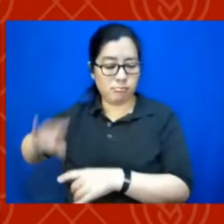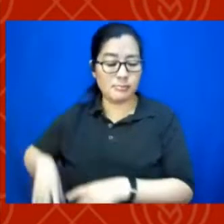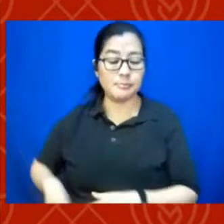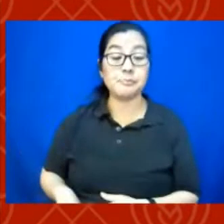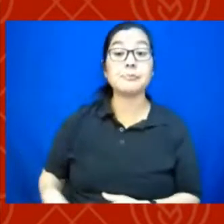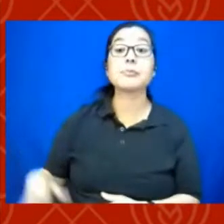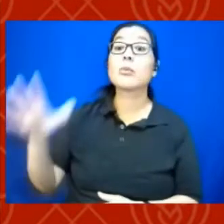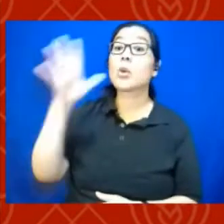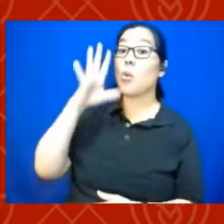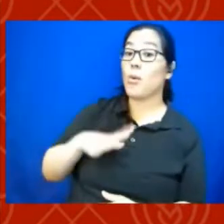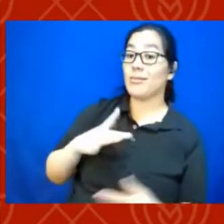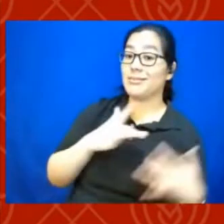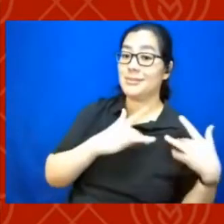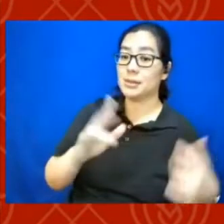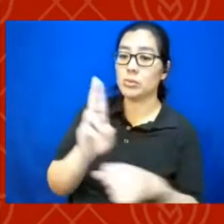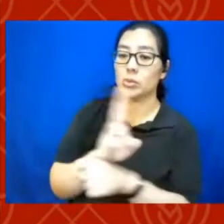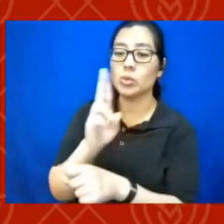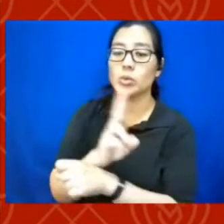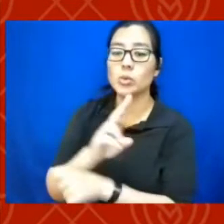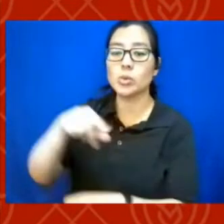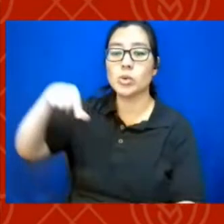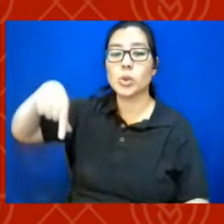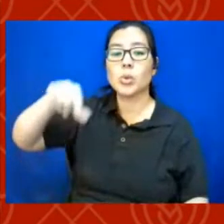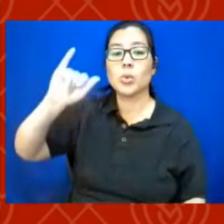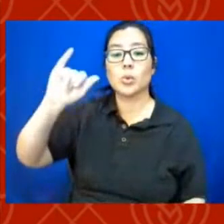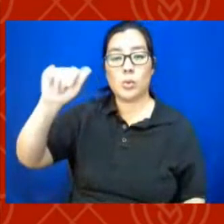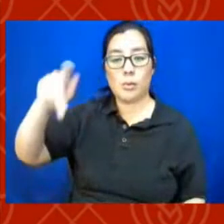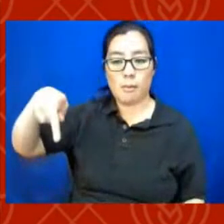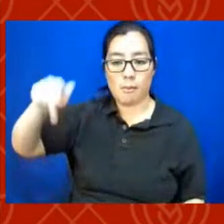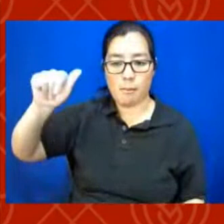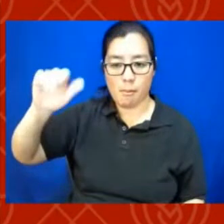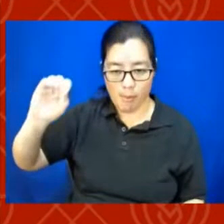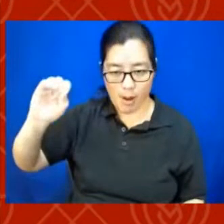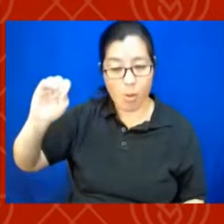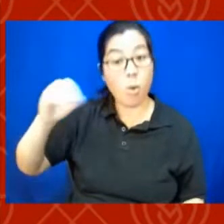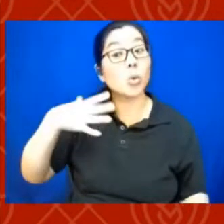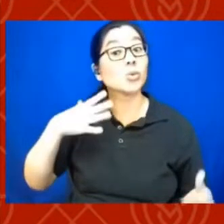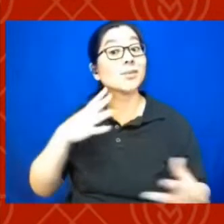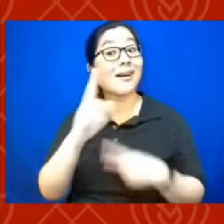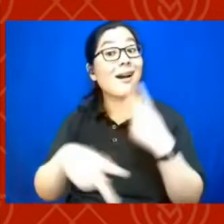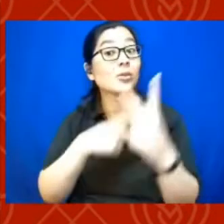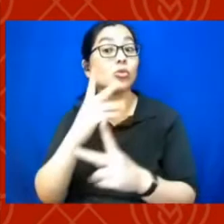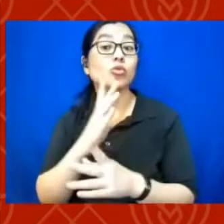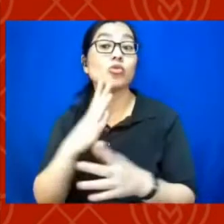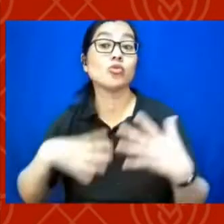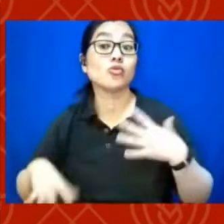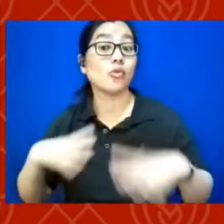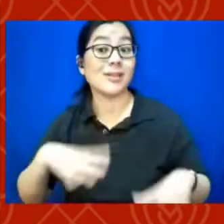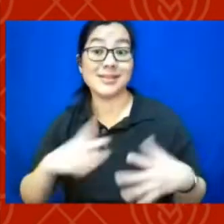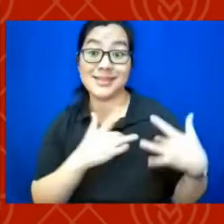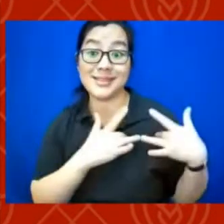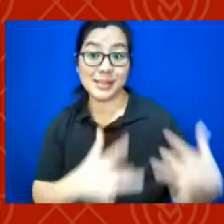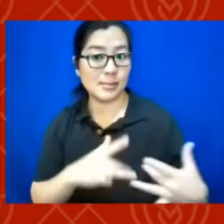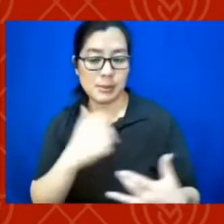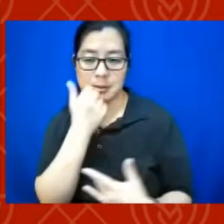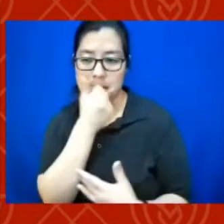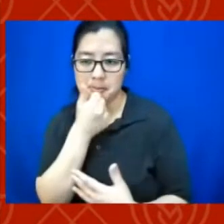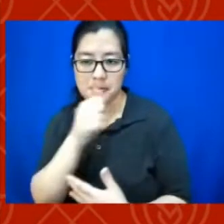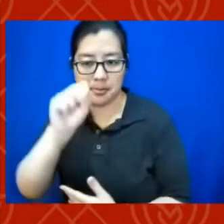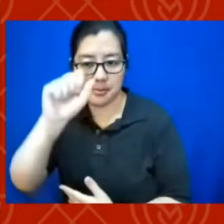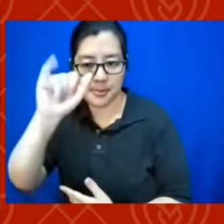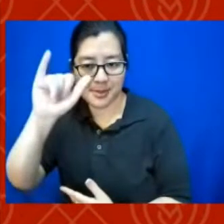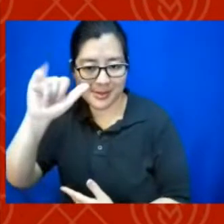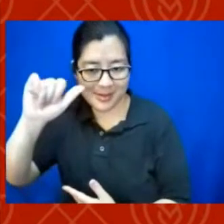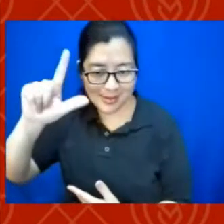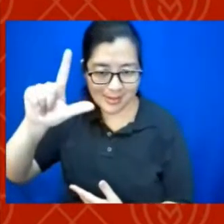qipao. These dresses are typically made of a silk fabric and are embroidered with different designs. Most